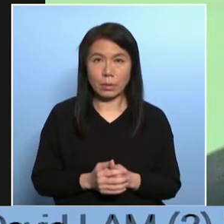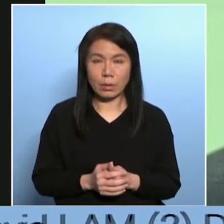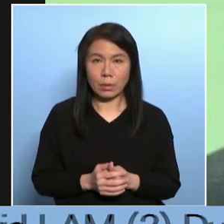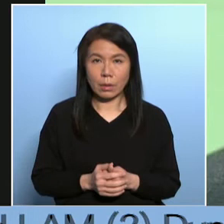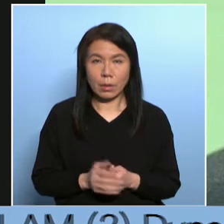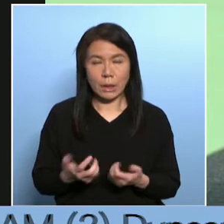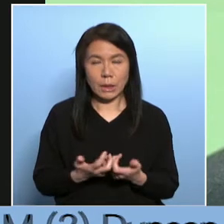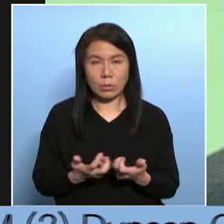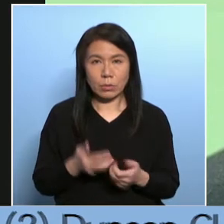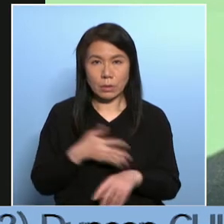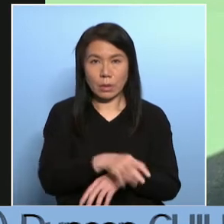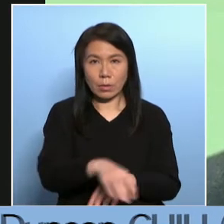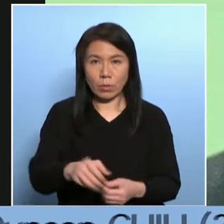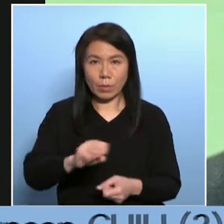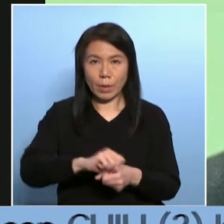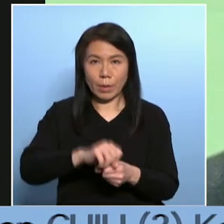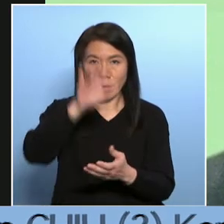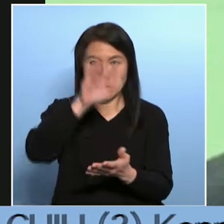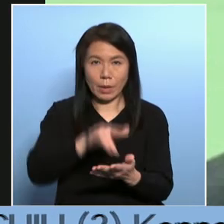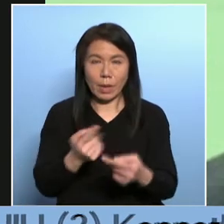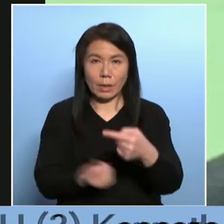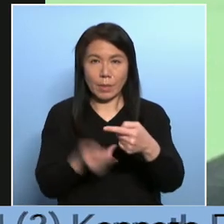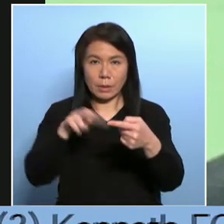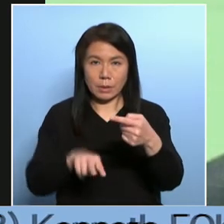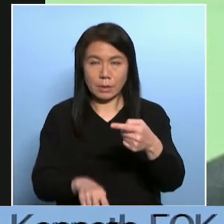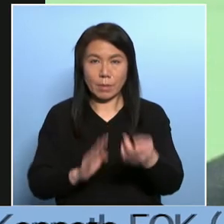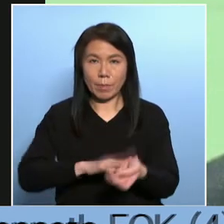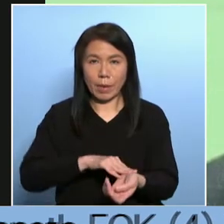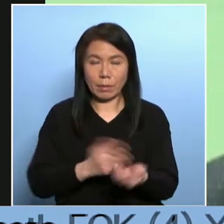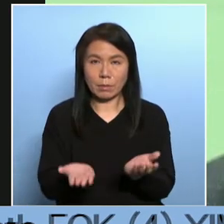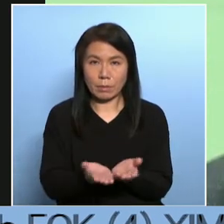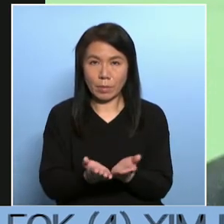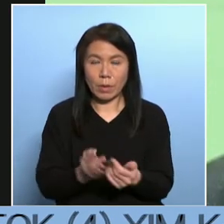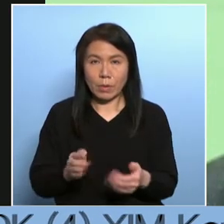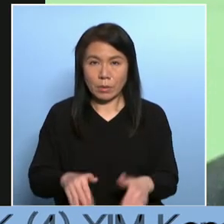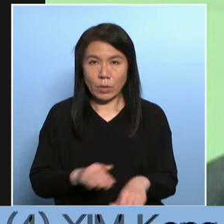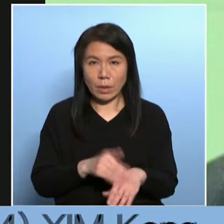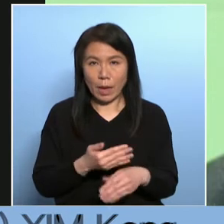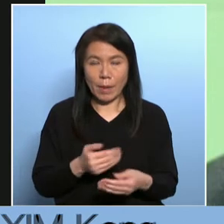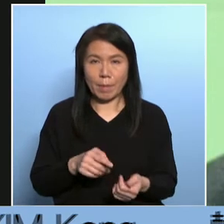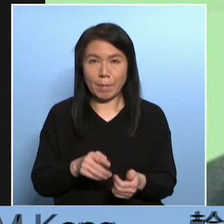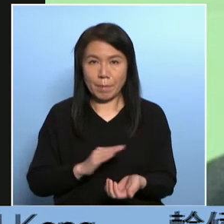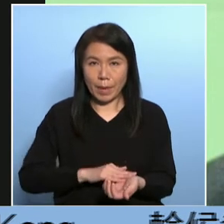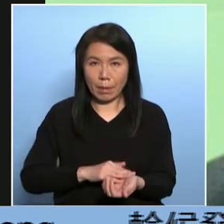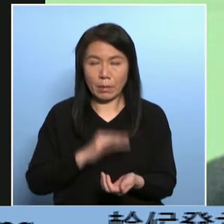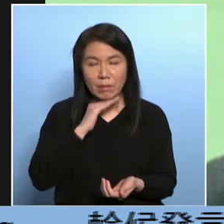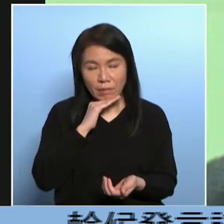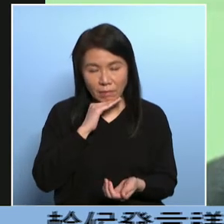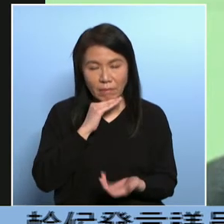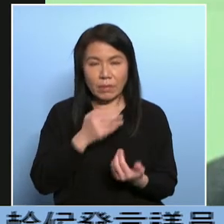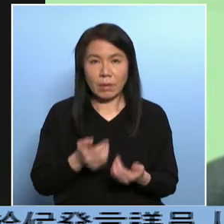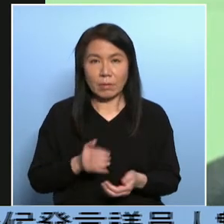because of COVID-19. And together with my peers, I'm really heartbroken because I can see that there are already over